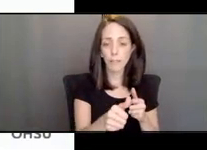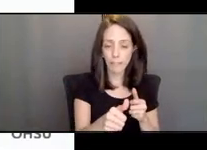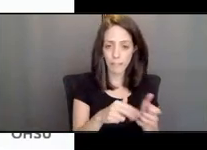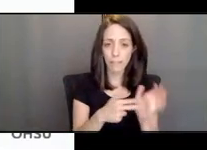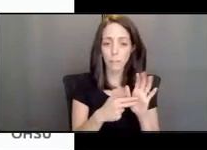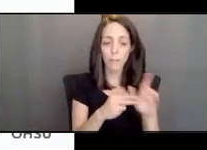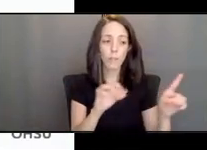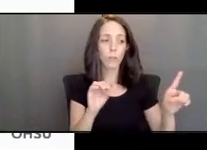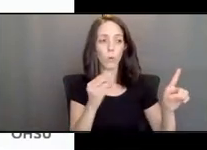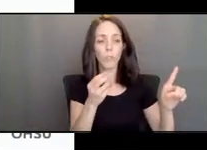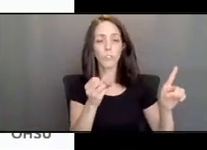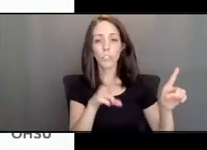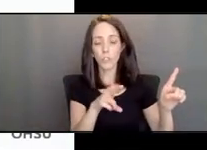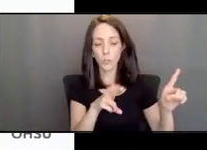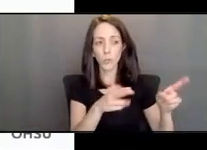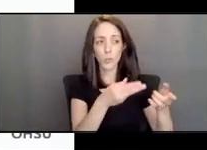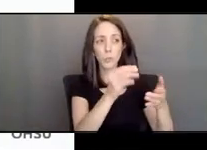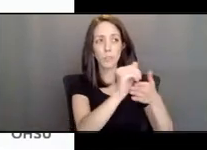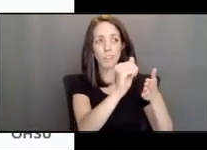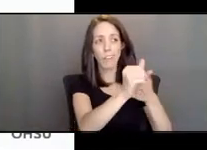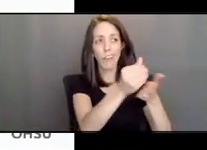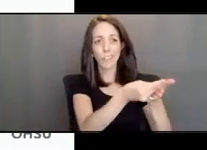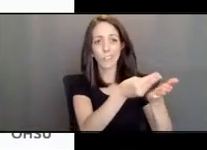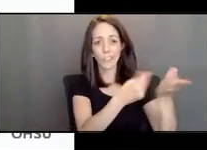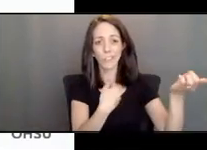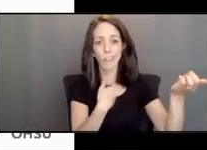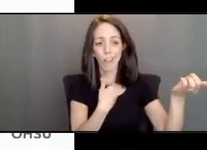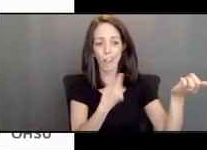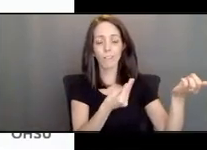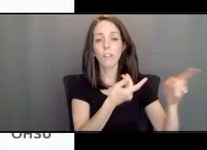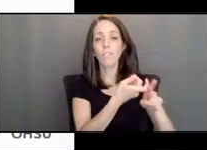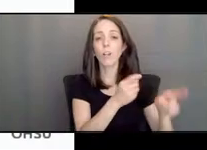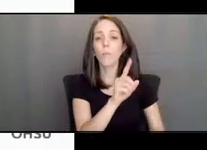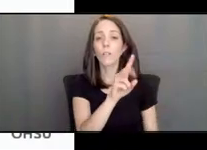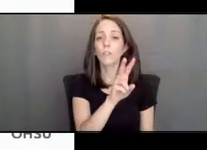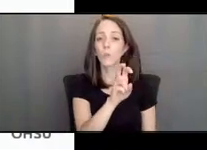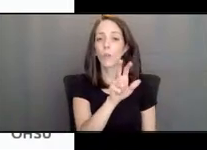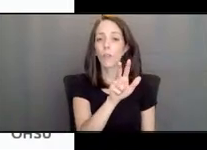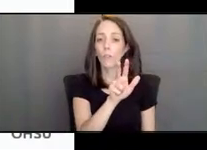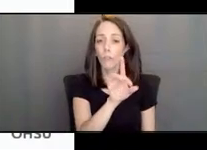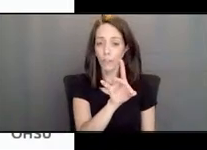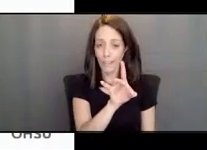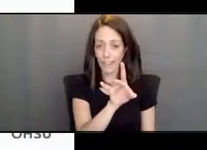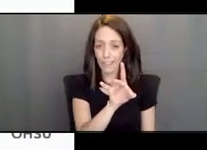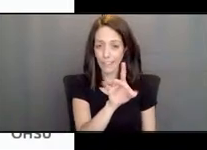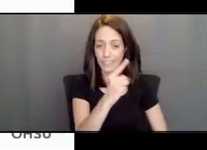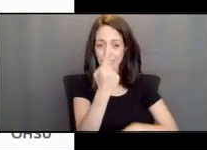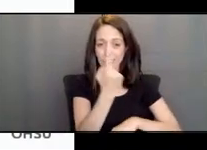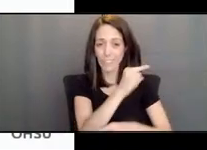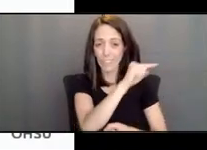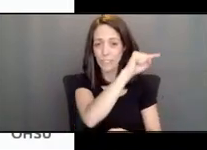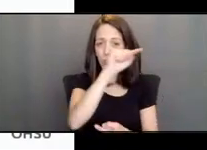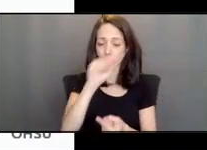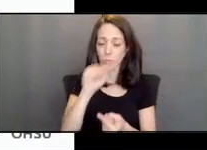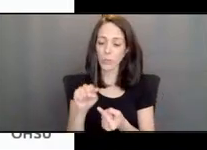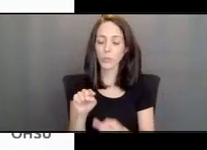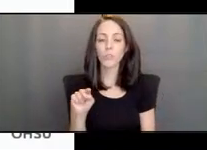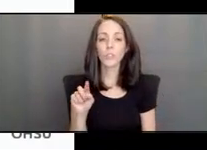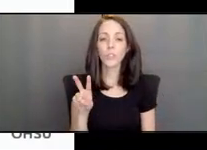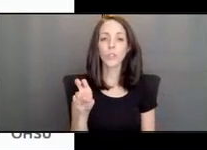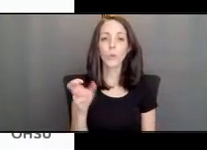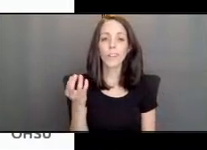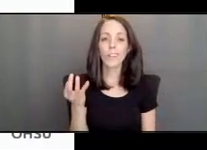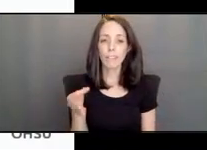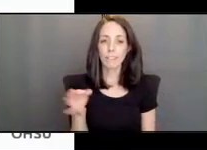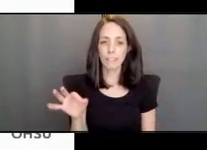days cash on hand from 238 days currently to 219 at the end of